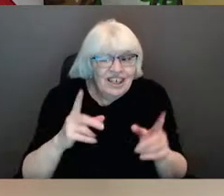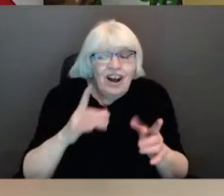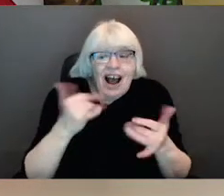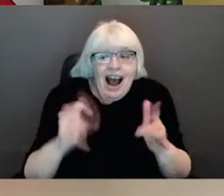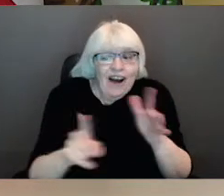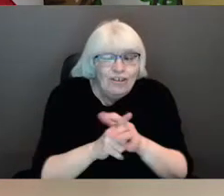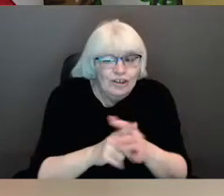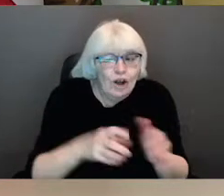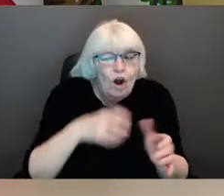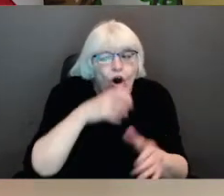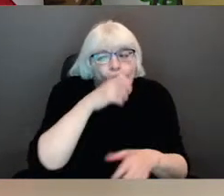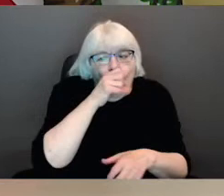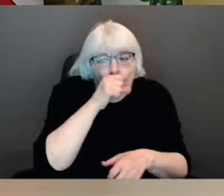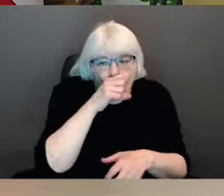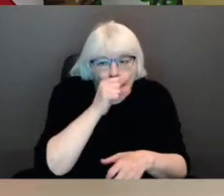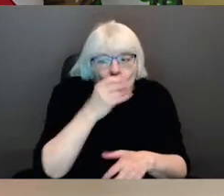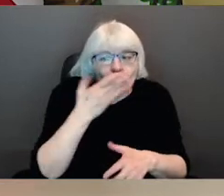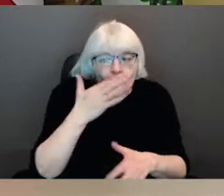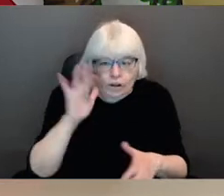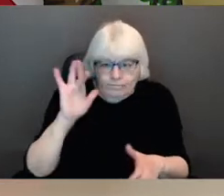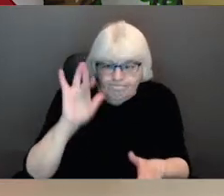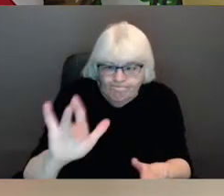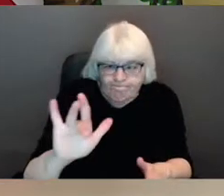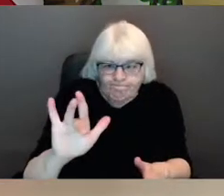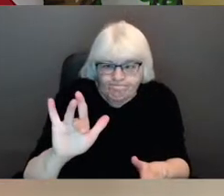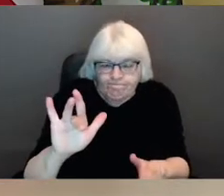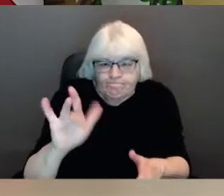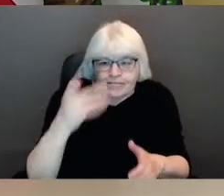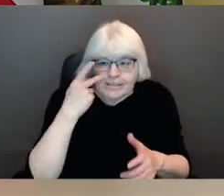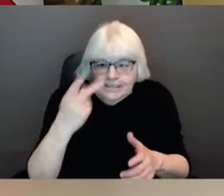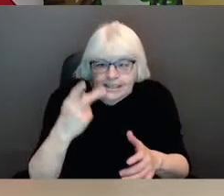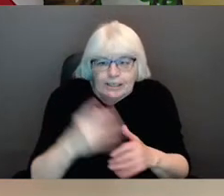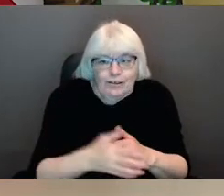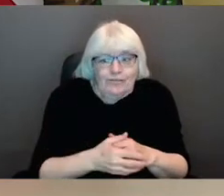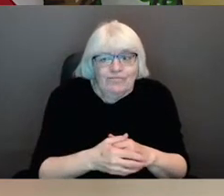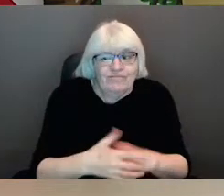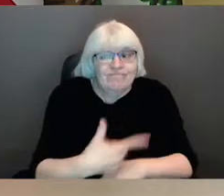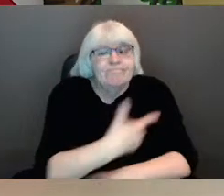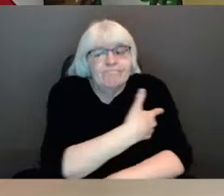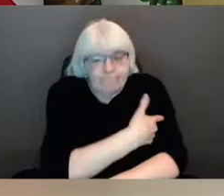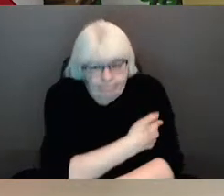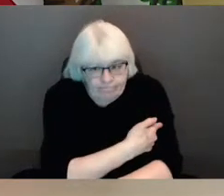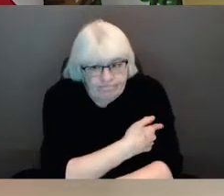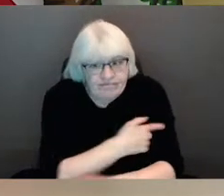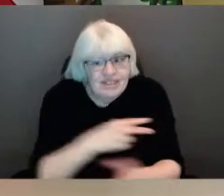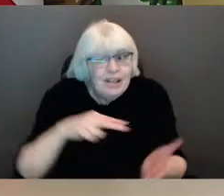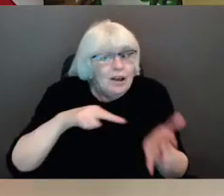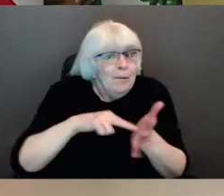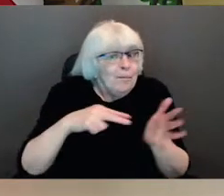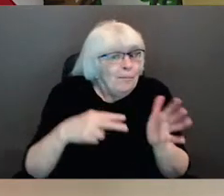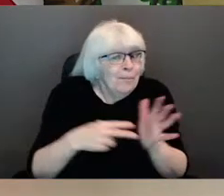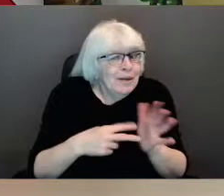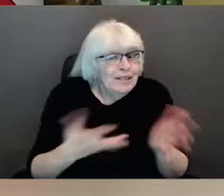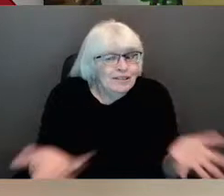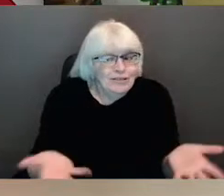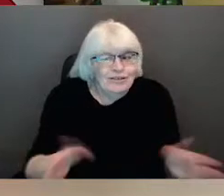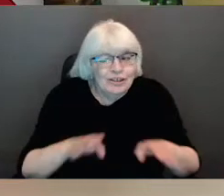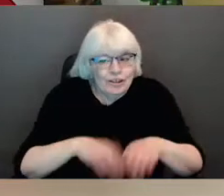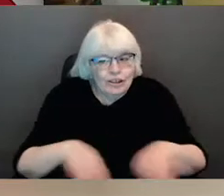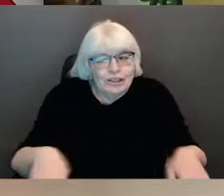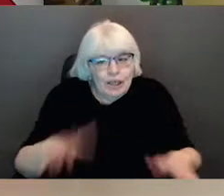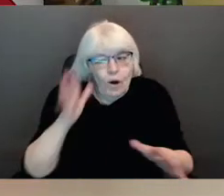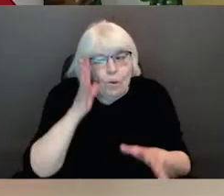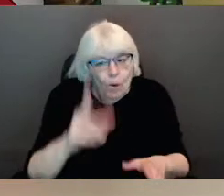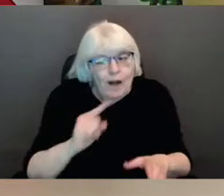best thing you can do to protect your child from serious outcomes related to COVID-19. The National Advisory Committee on Immunization